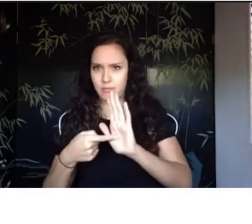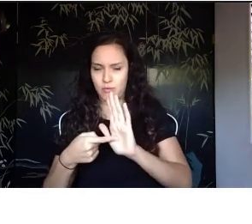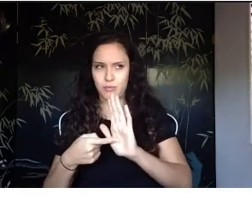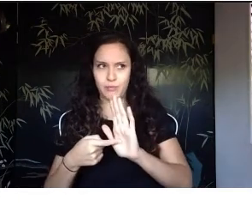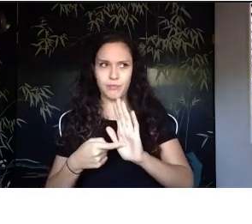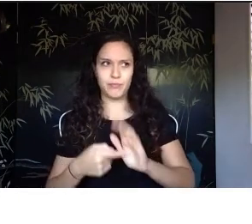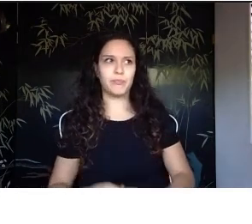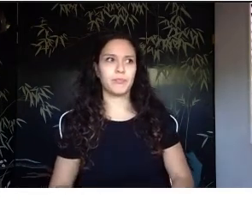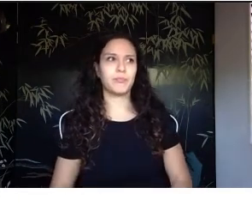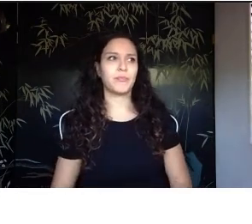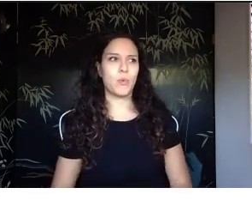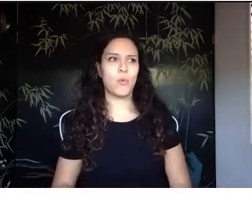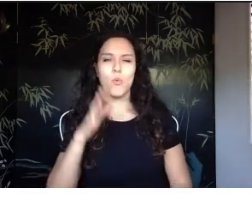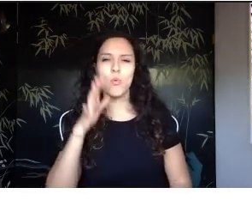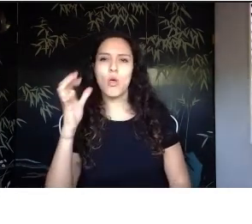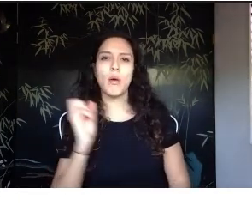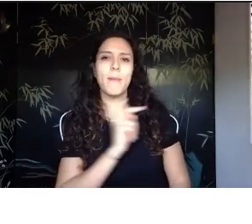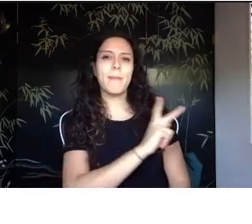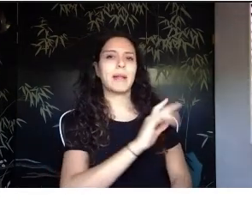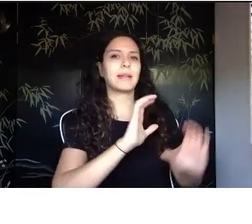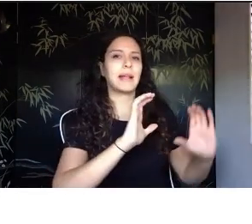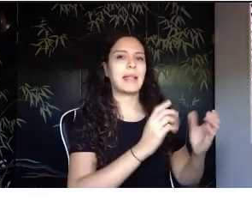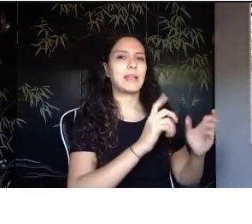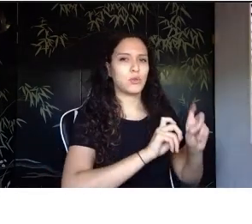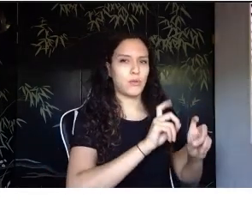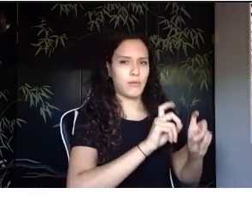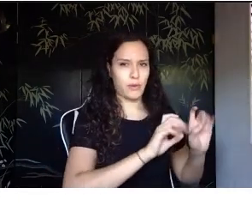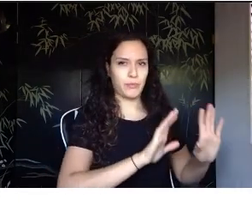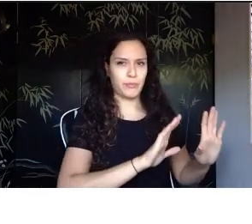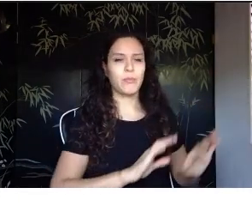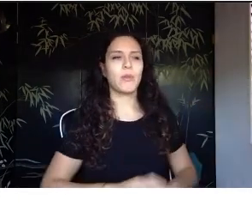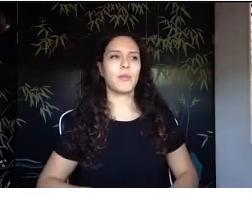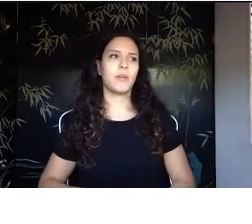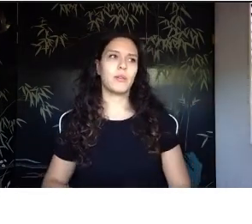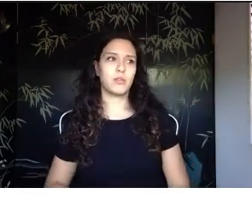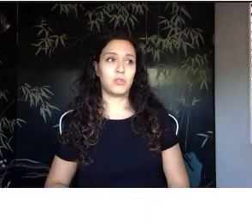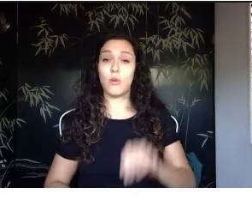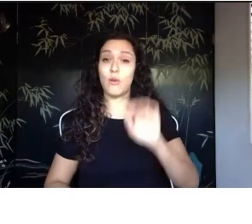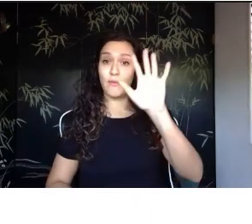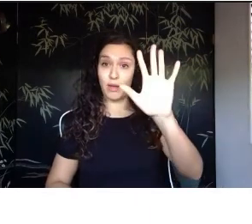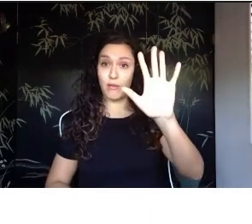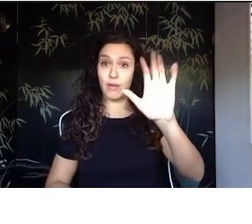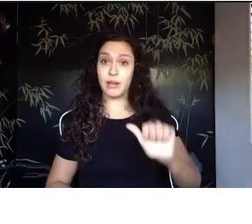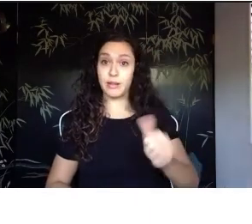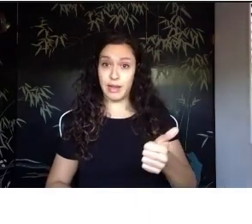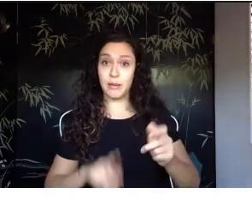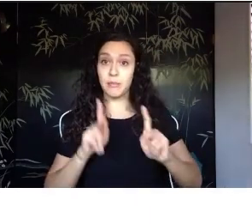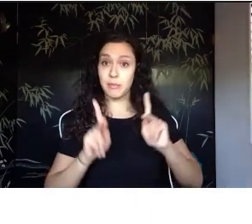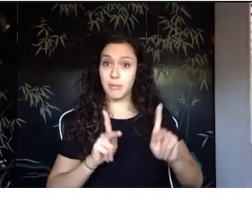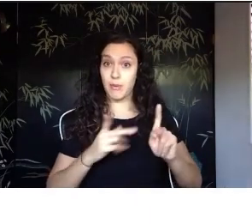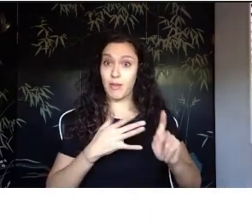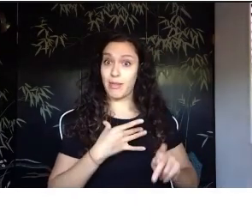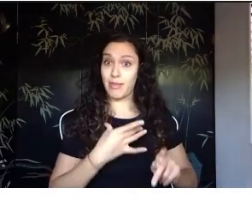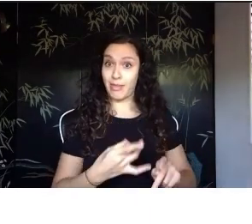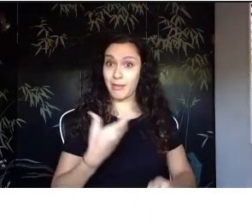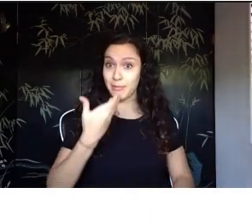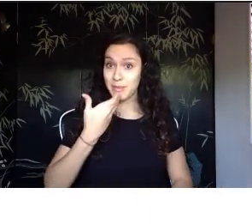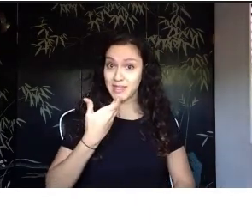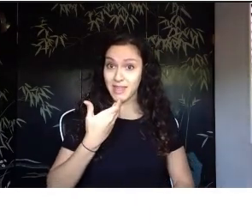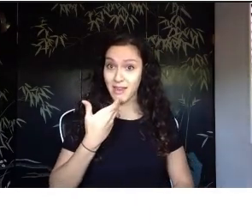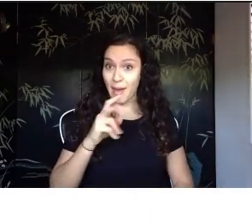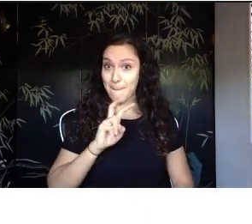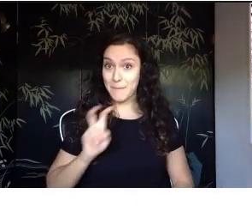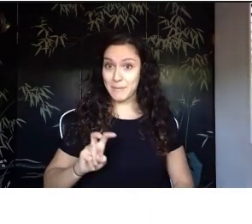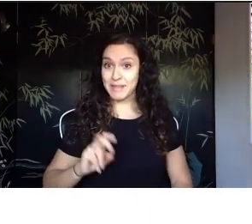So let's look at a separate example so that we can come back to the class survey problem later. It says 5 out of 10